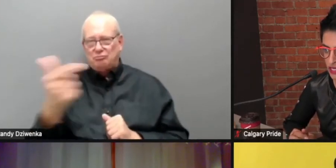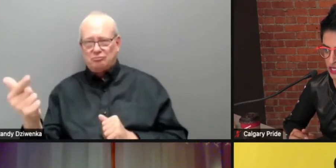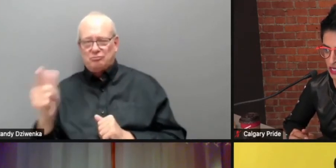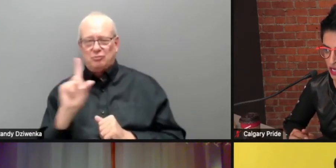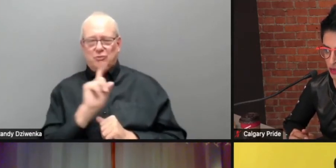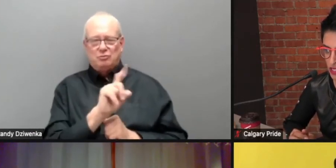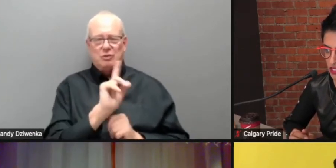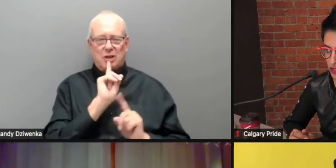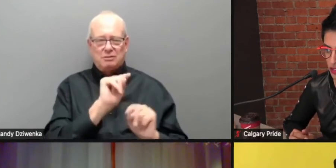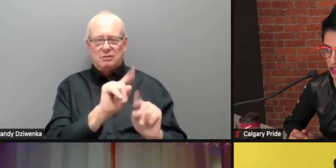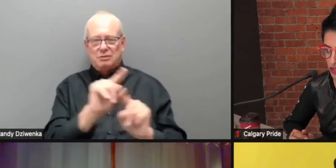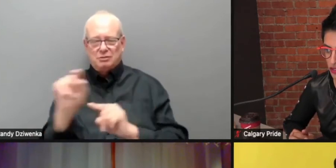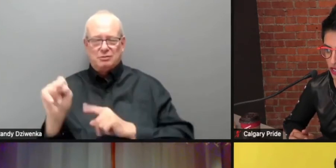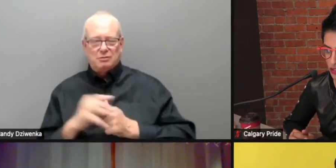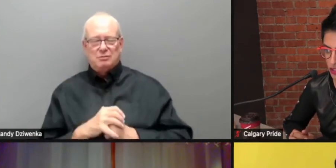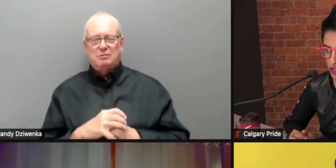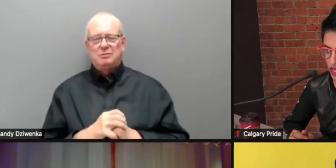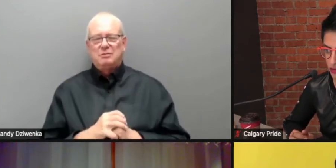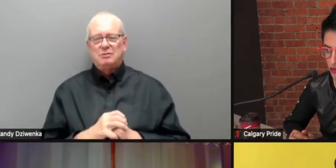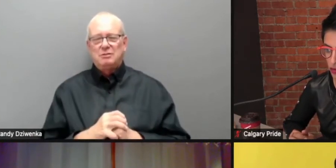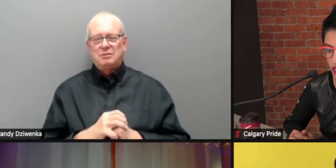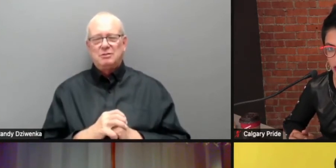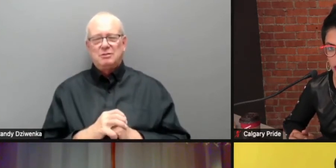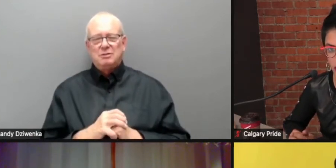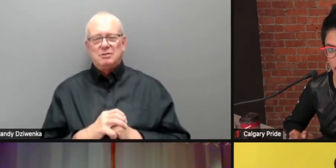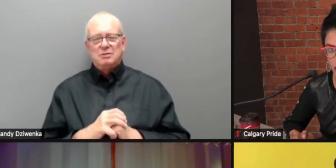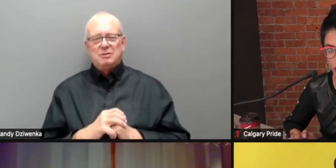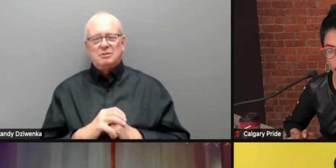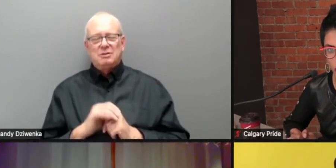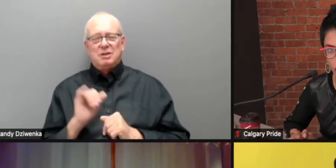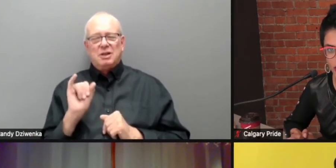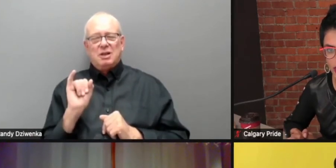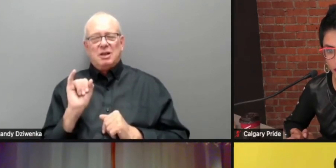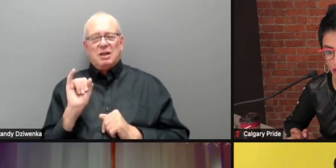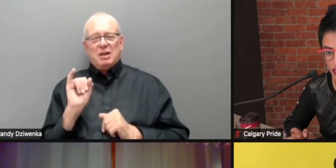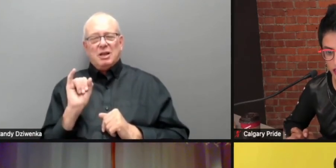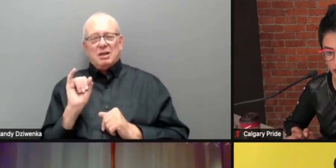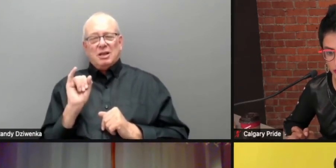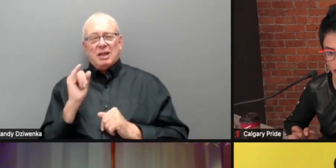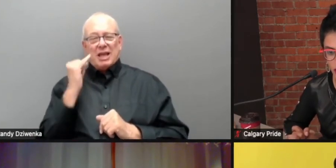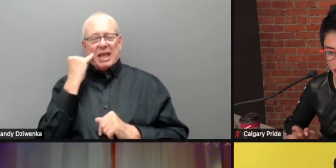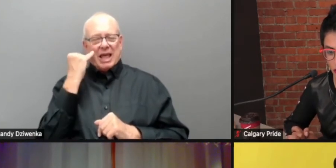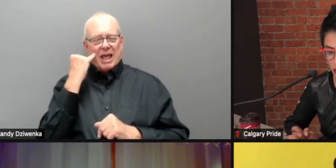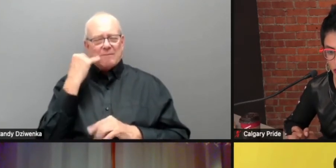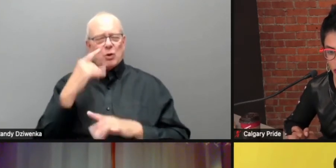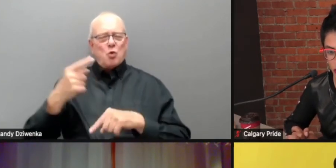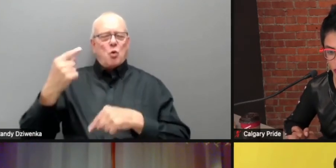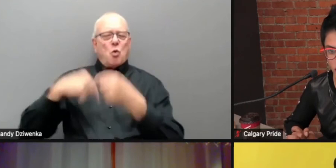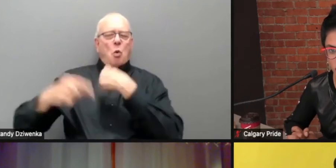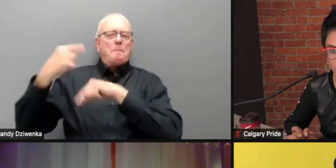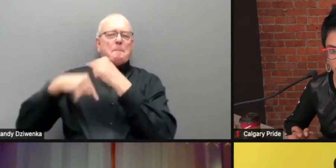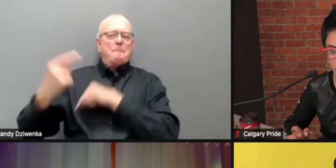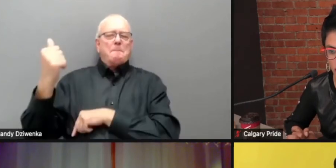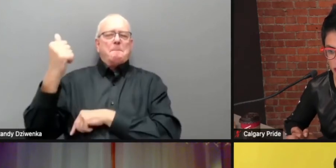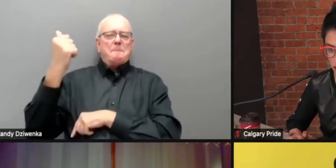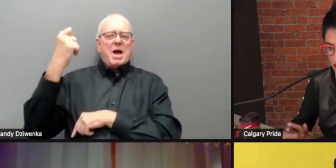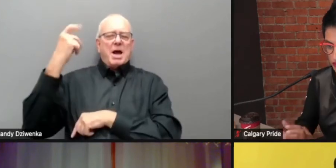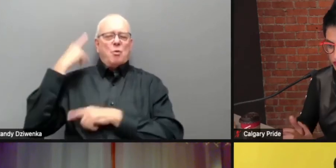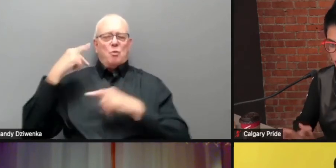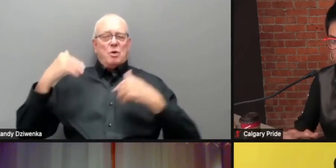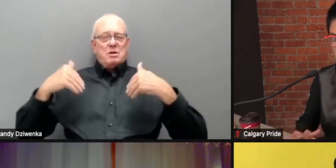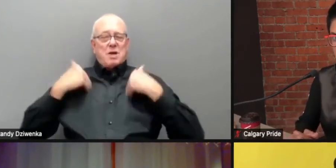go back in time and tell your younger self one thing, what would that be? And maybe we'll start with